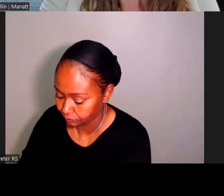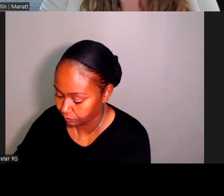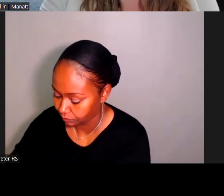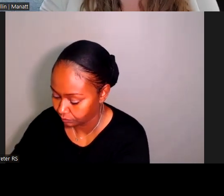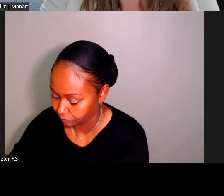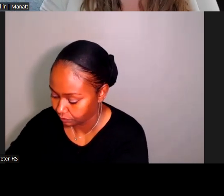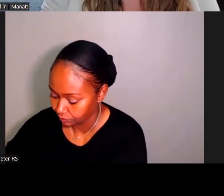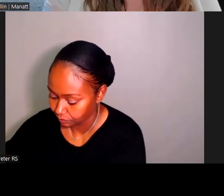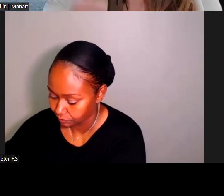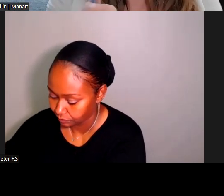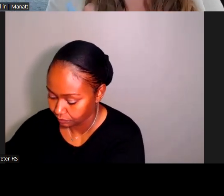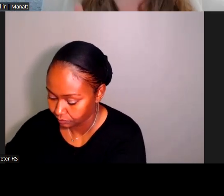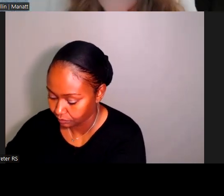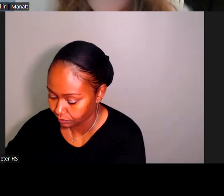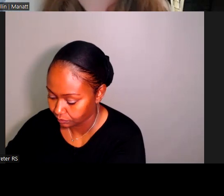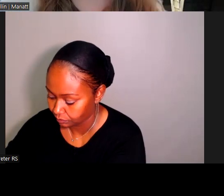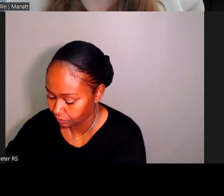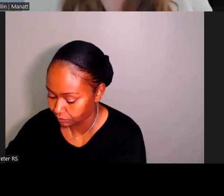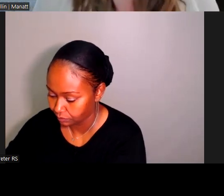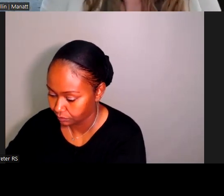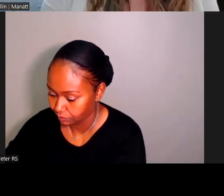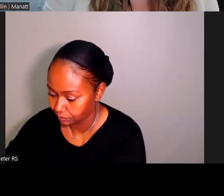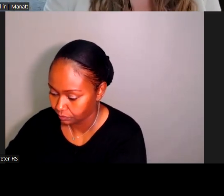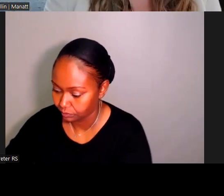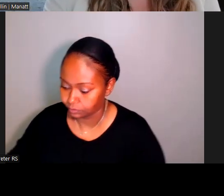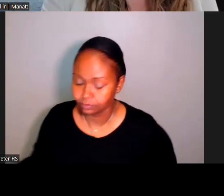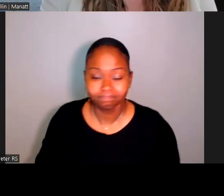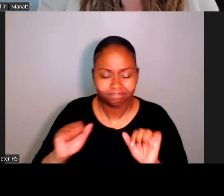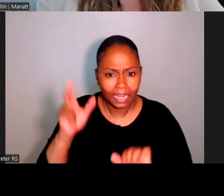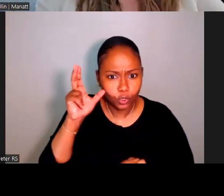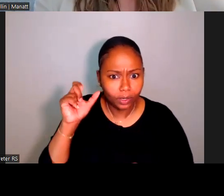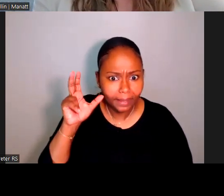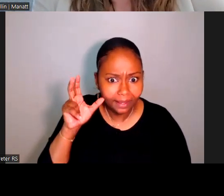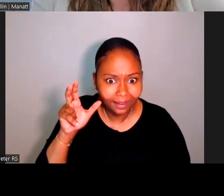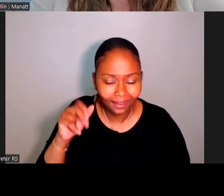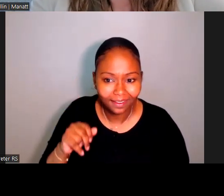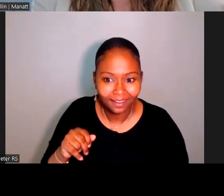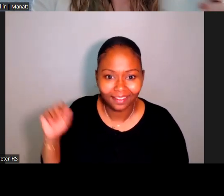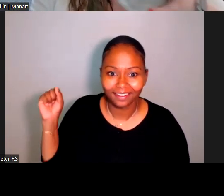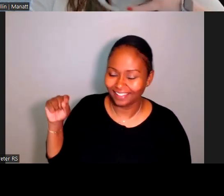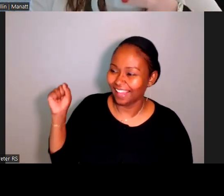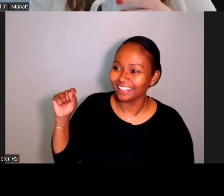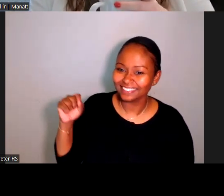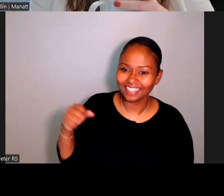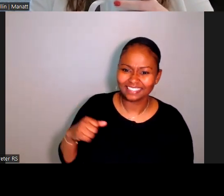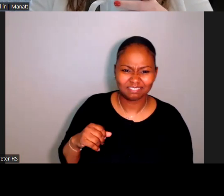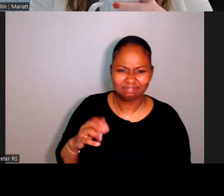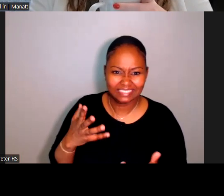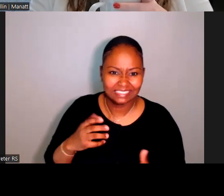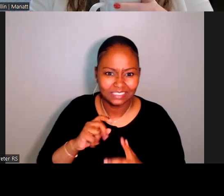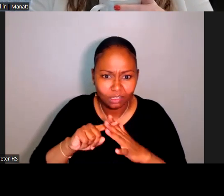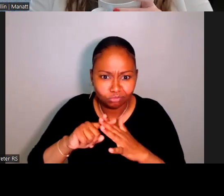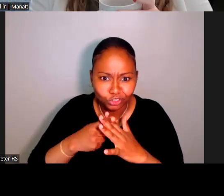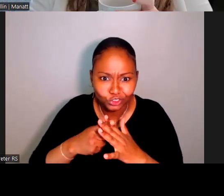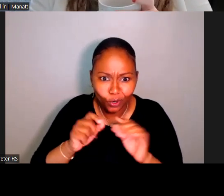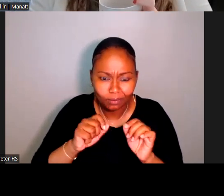Hi, can you hear me okay? Yep, we can hear you. Okay. Sorry, I was asked to start my video, but unfortunately